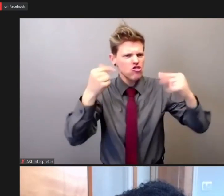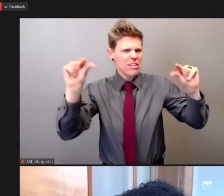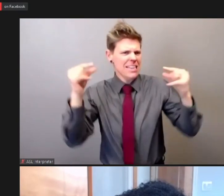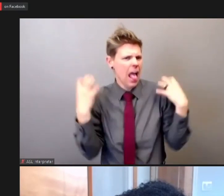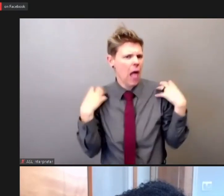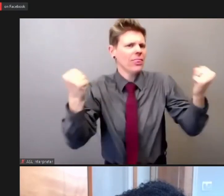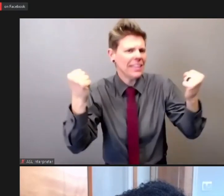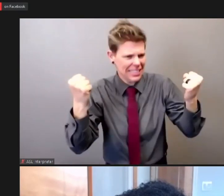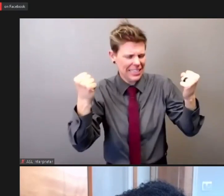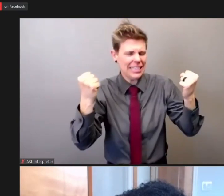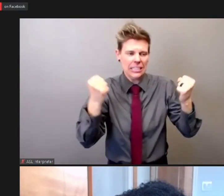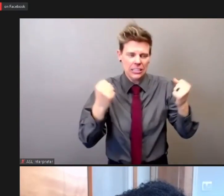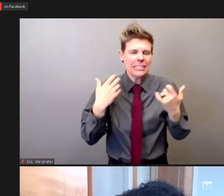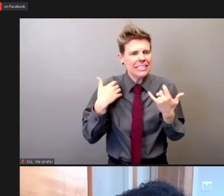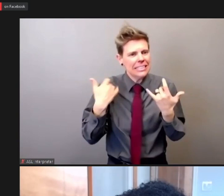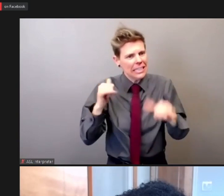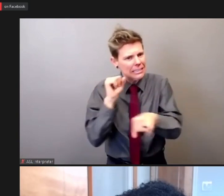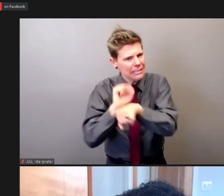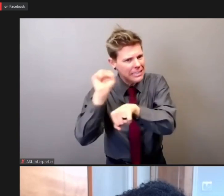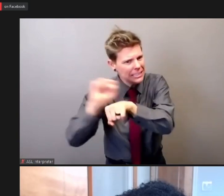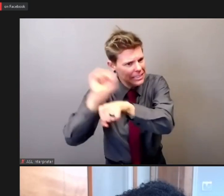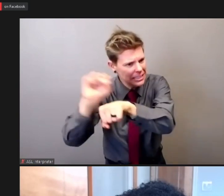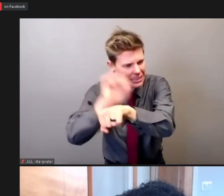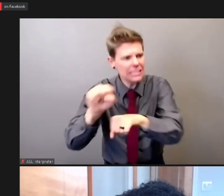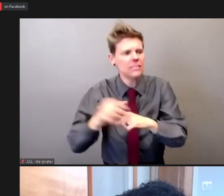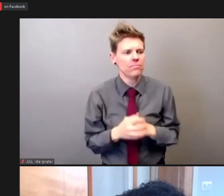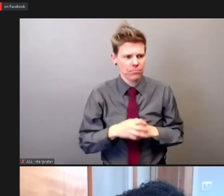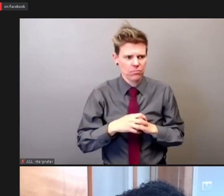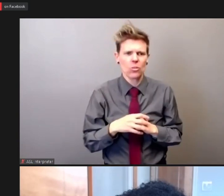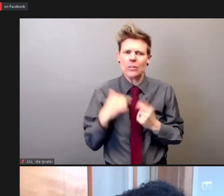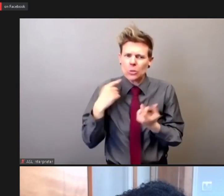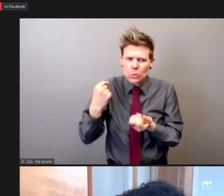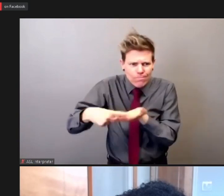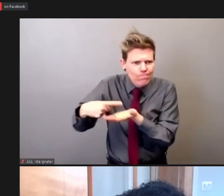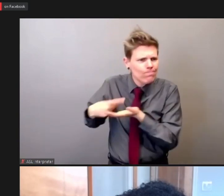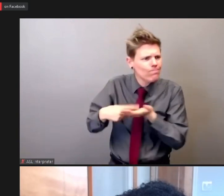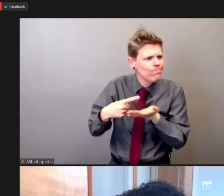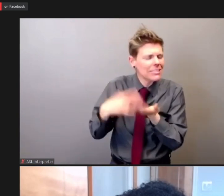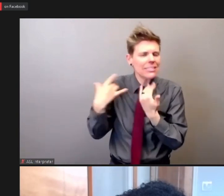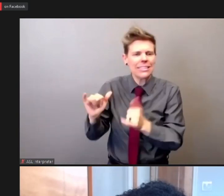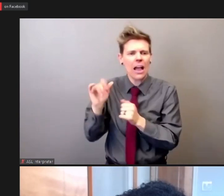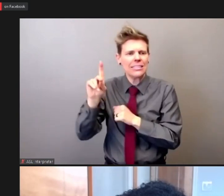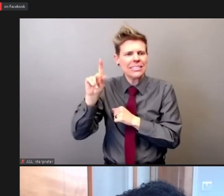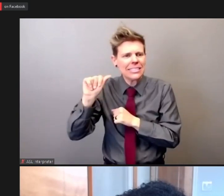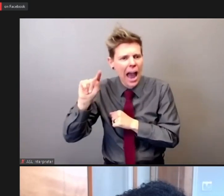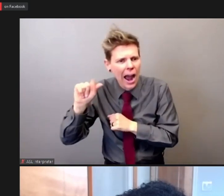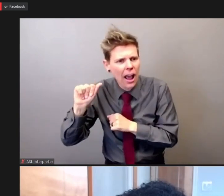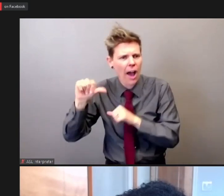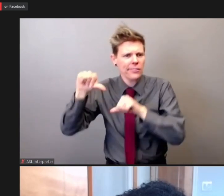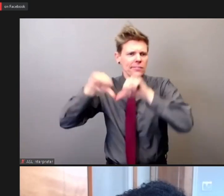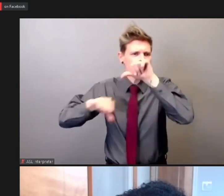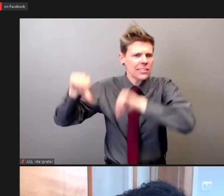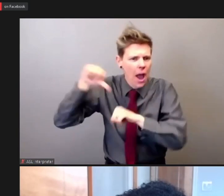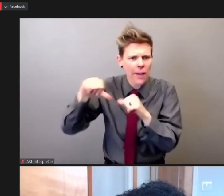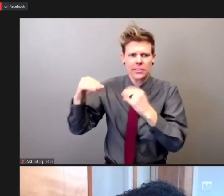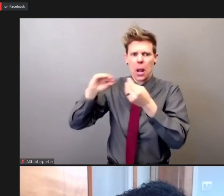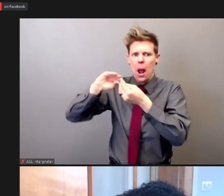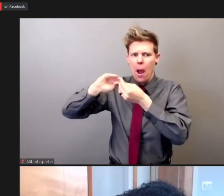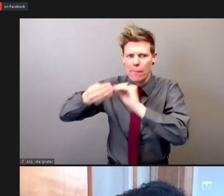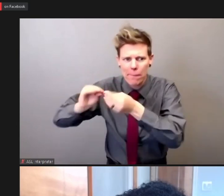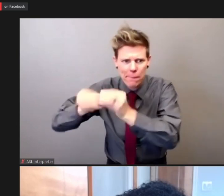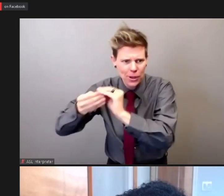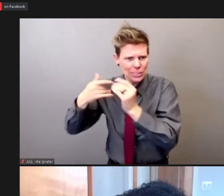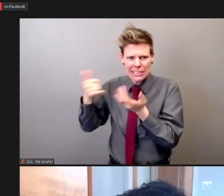that Lionel's looking at it and I'm using data and science to get there. So green plus. That means